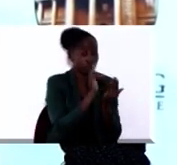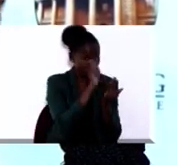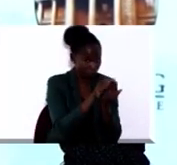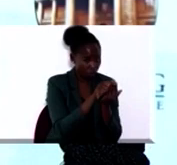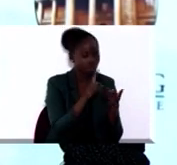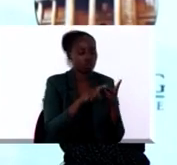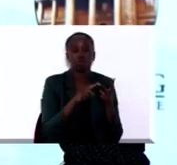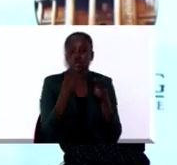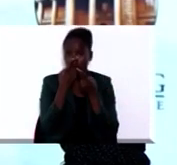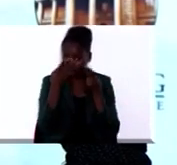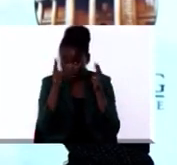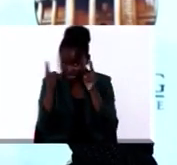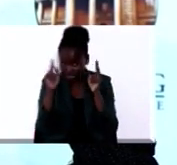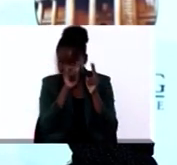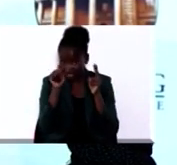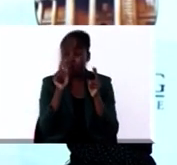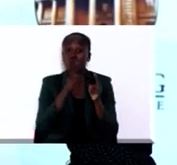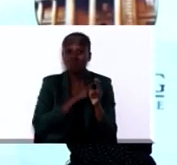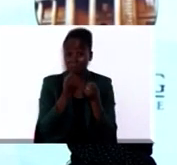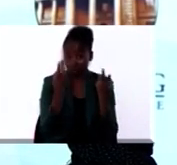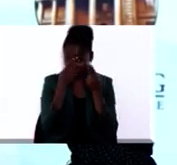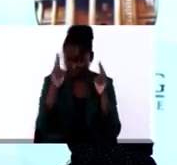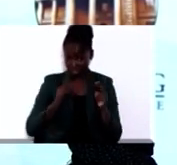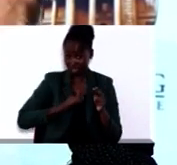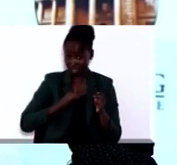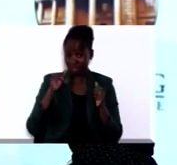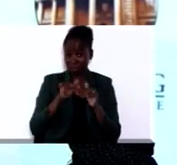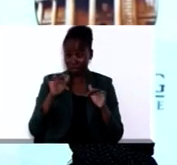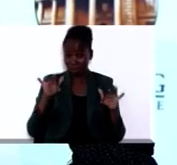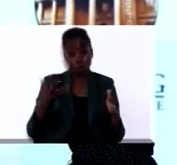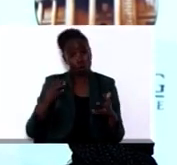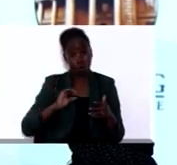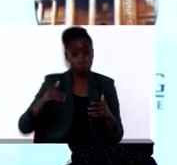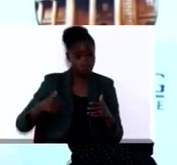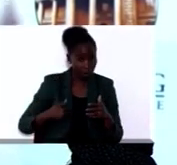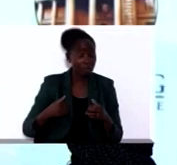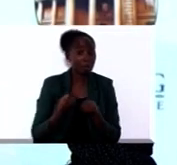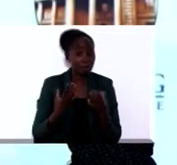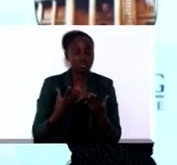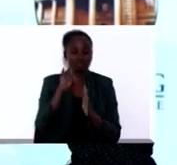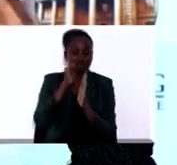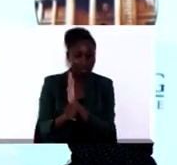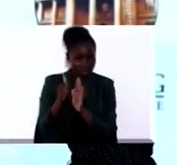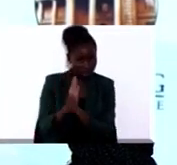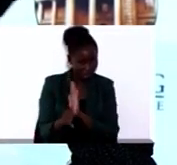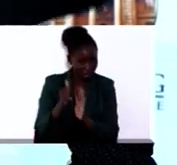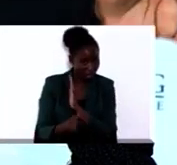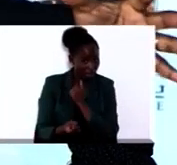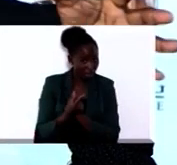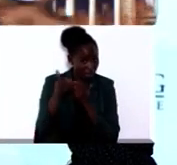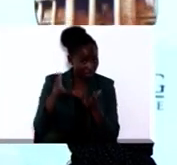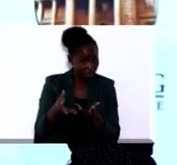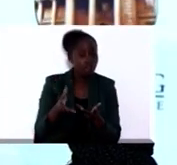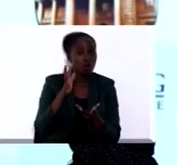our universities, where young people in our universities, especially young women, also are getting murdered, to integrate